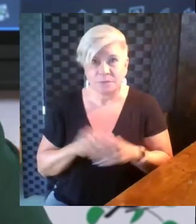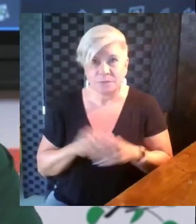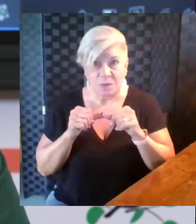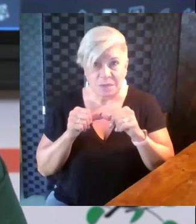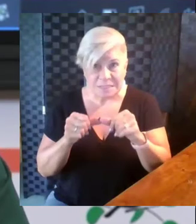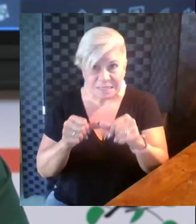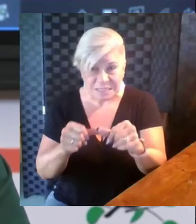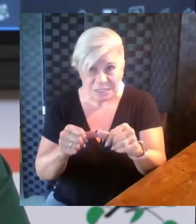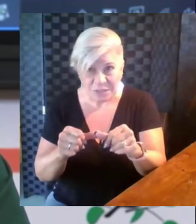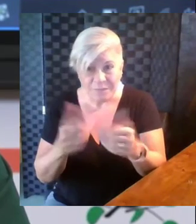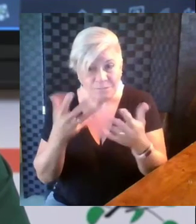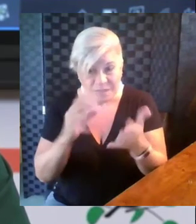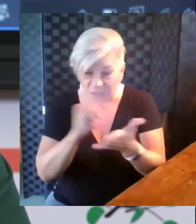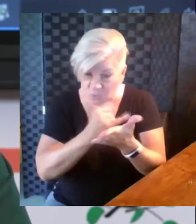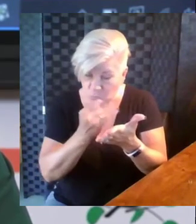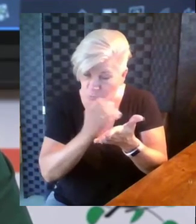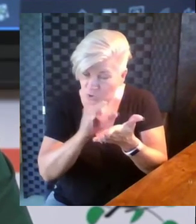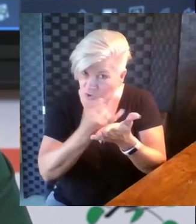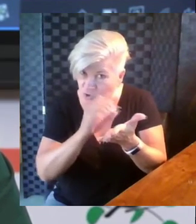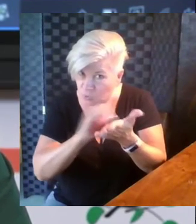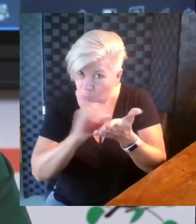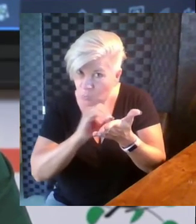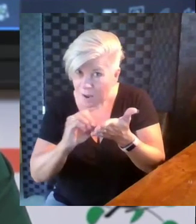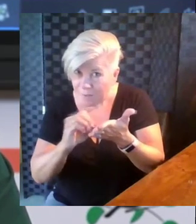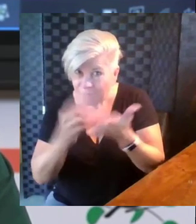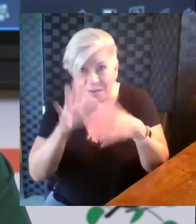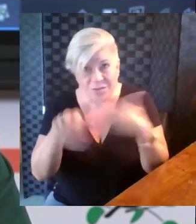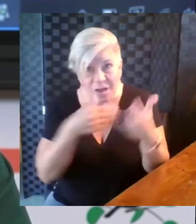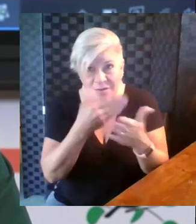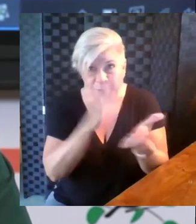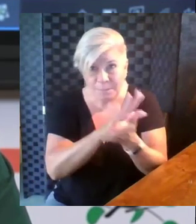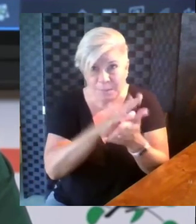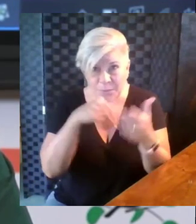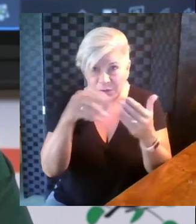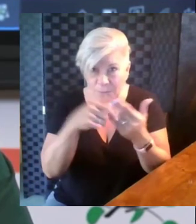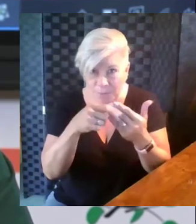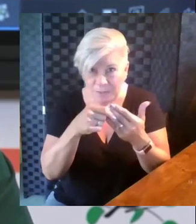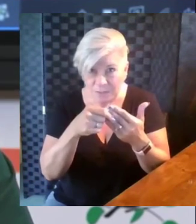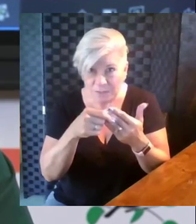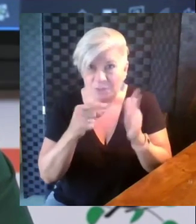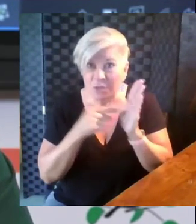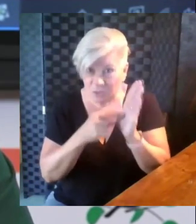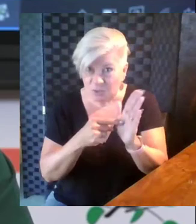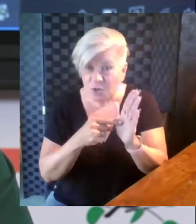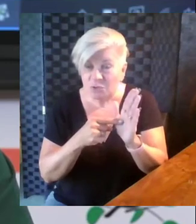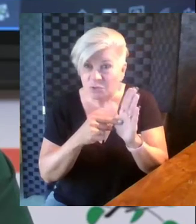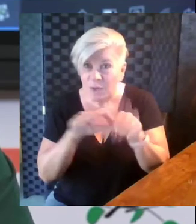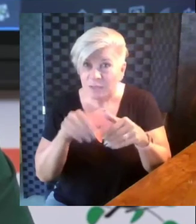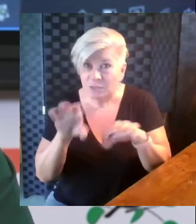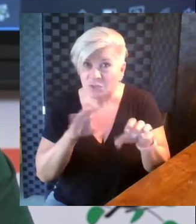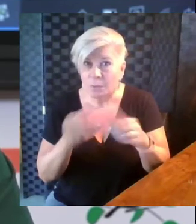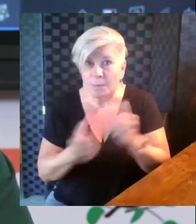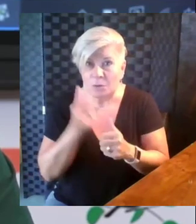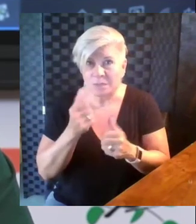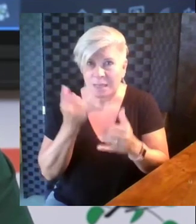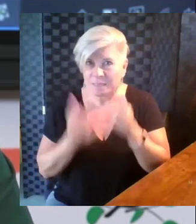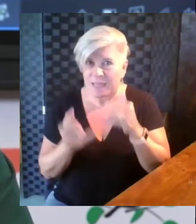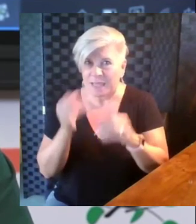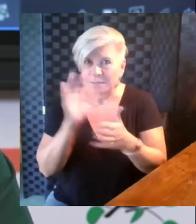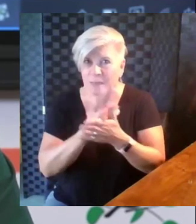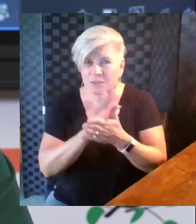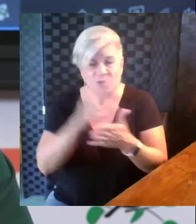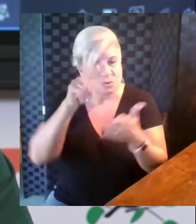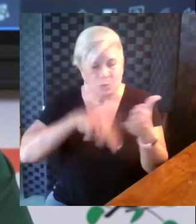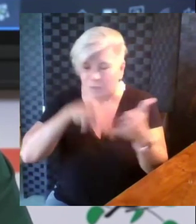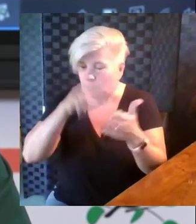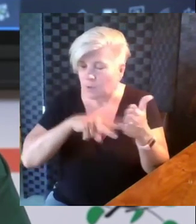school, make sure you finish your journal. Make sure you finish all the pages in your packet. I showed you how to do most of them. The last page, you just practice